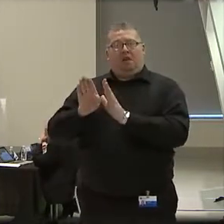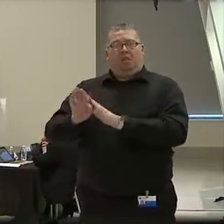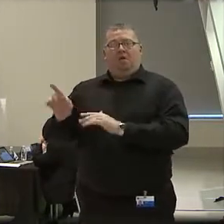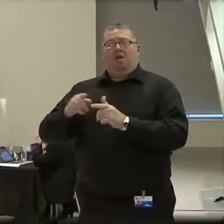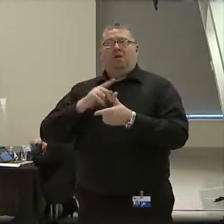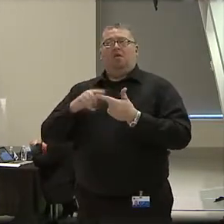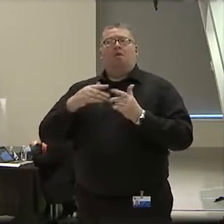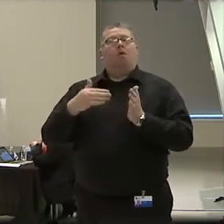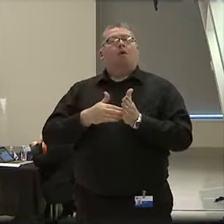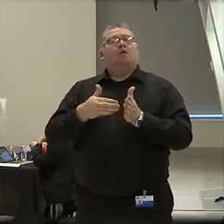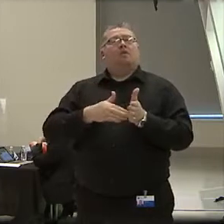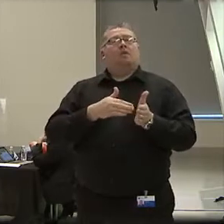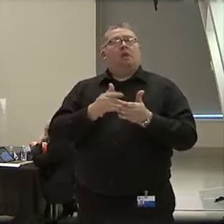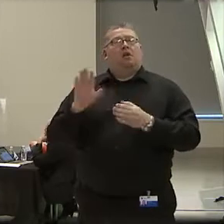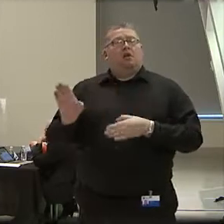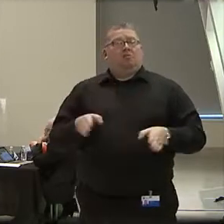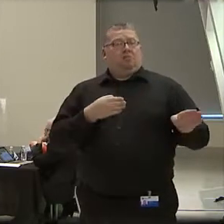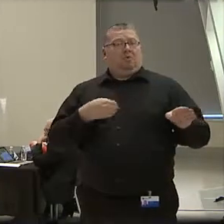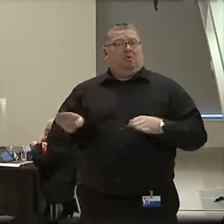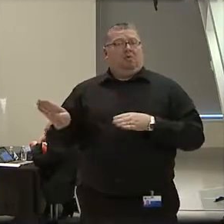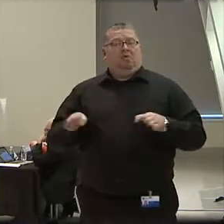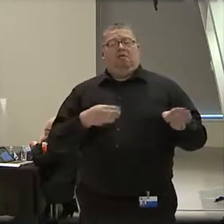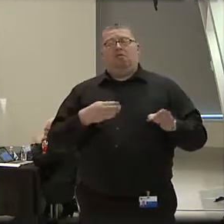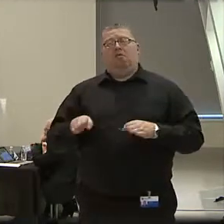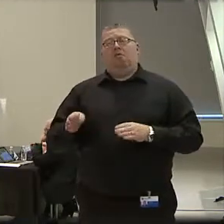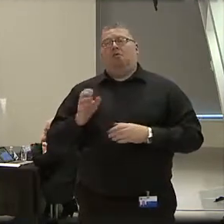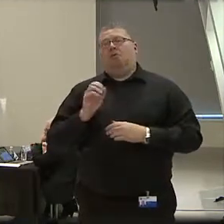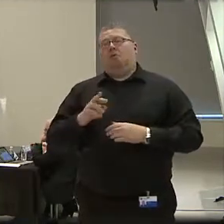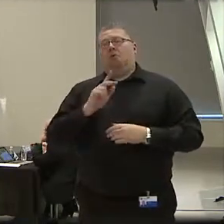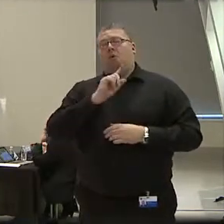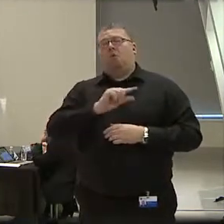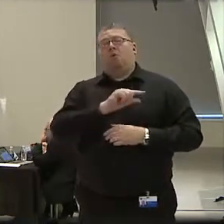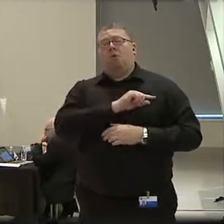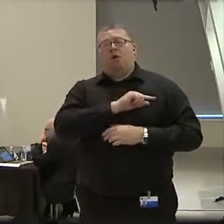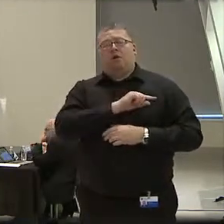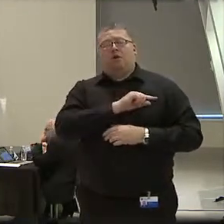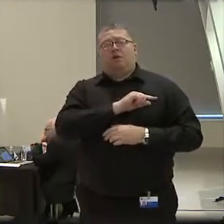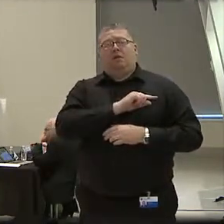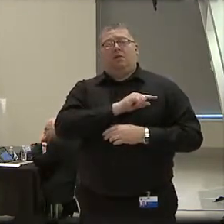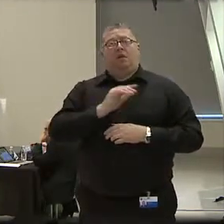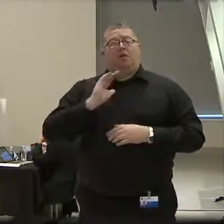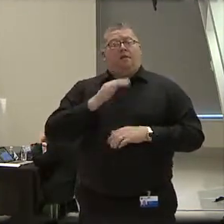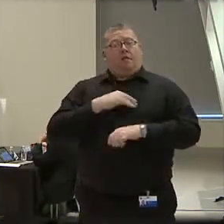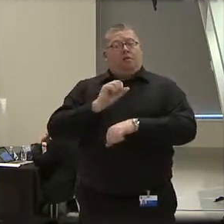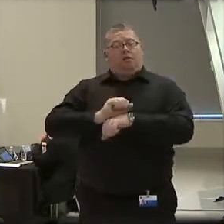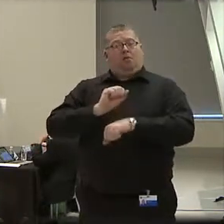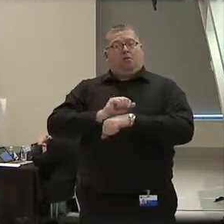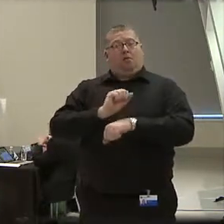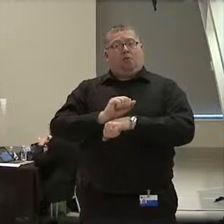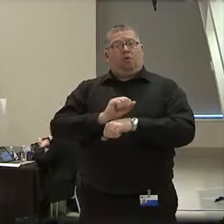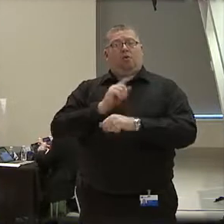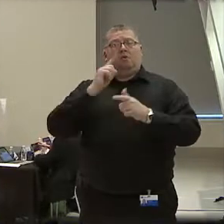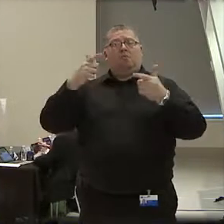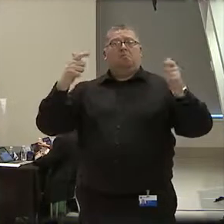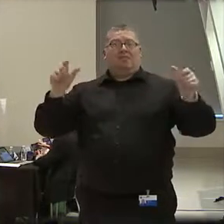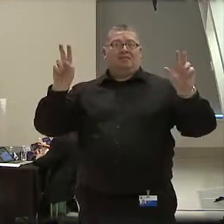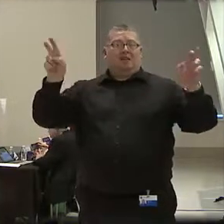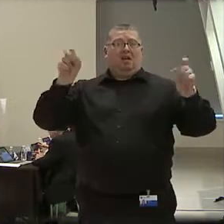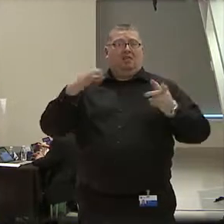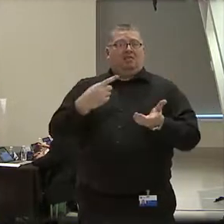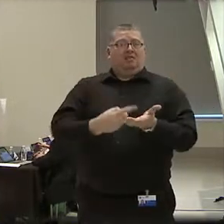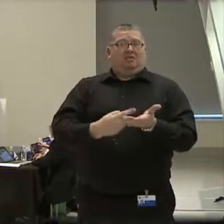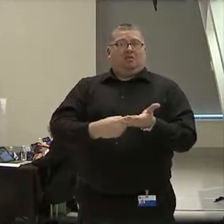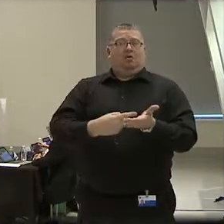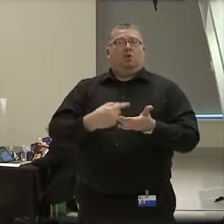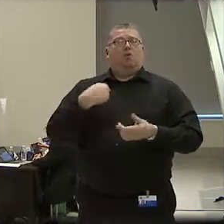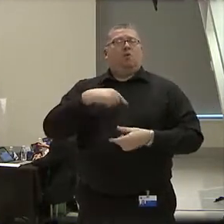oftentimes the conduct or the quality of our employees is a huge topic of discussion there.